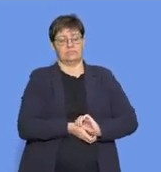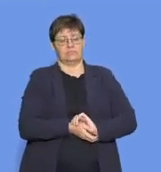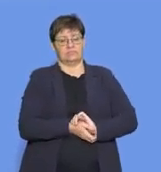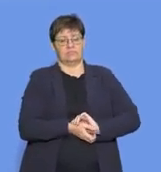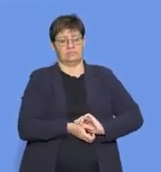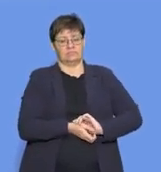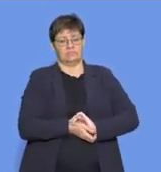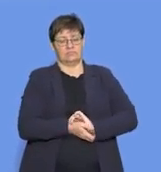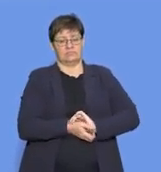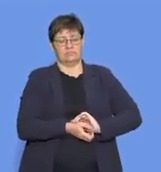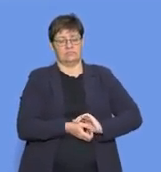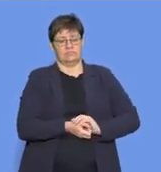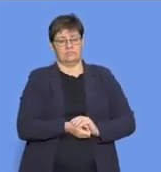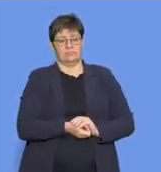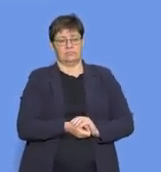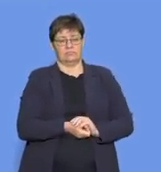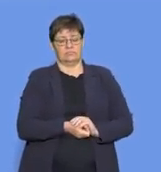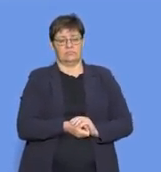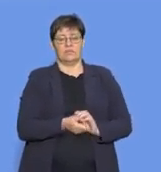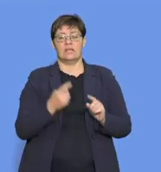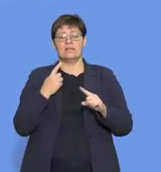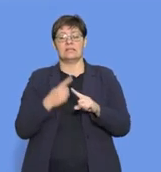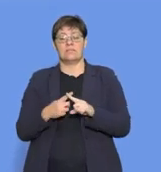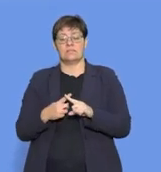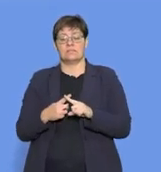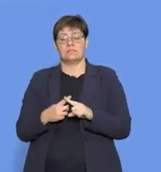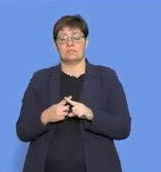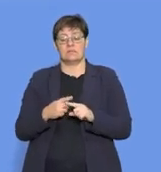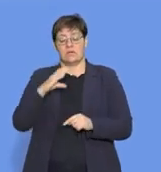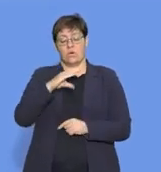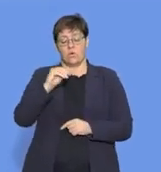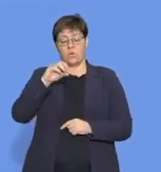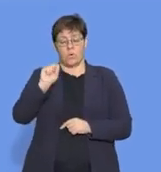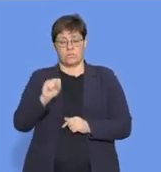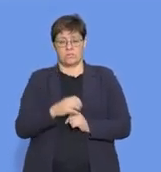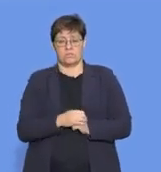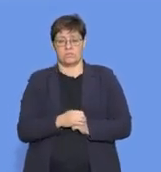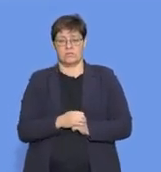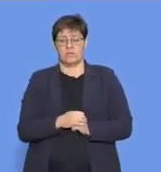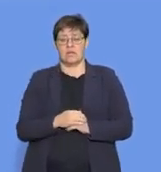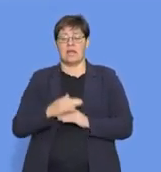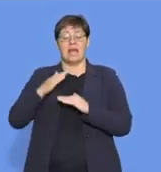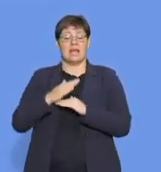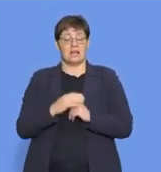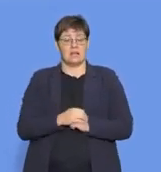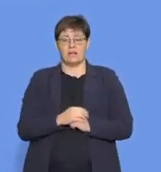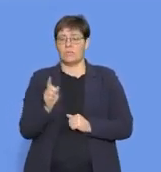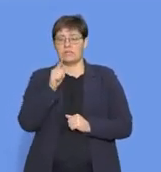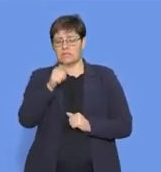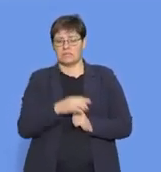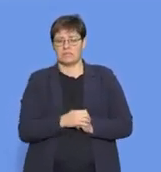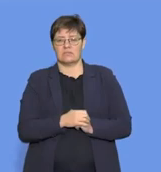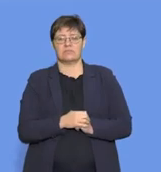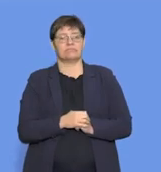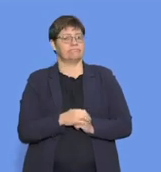times D, which is 800 meters, and then we still got to multiply it by cos of our angle, and our angle